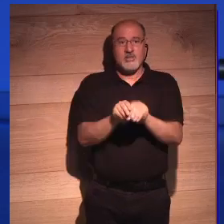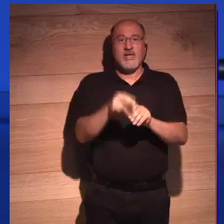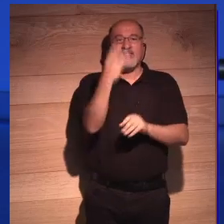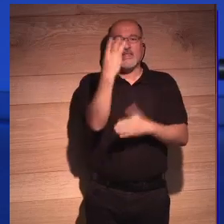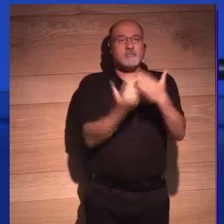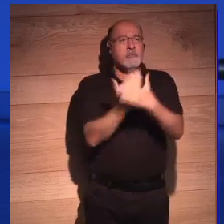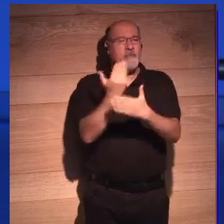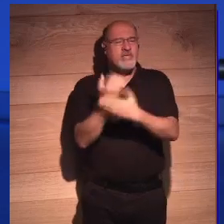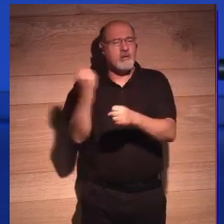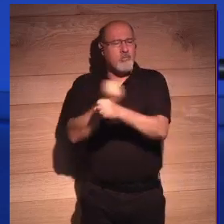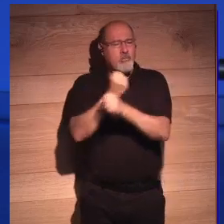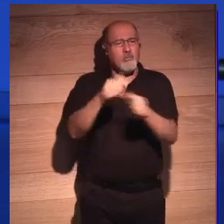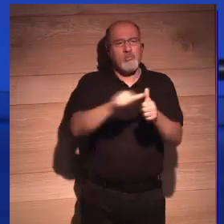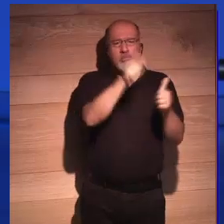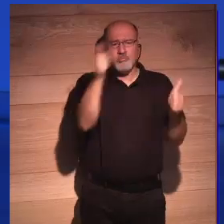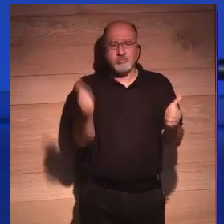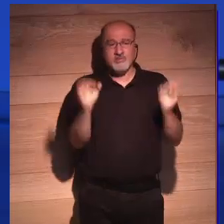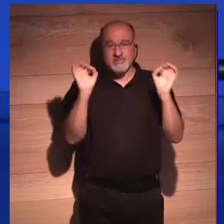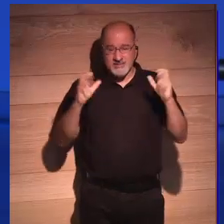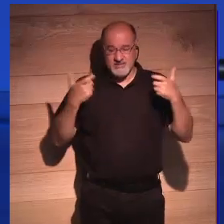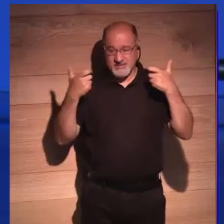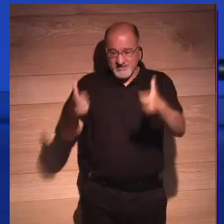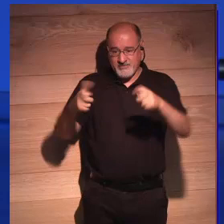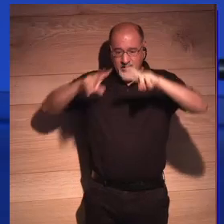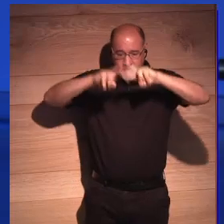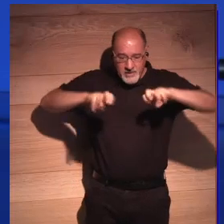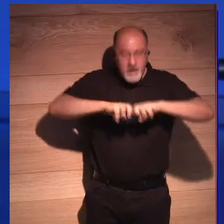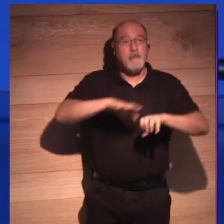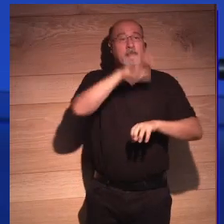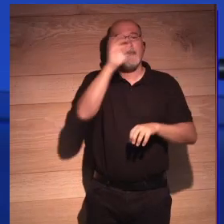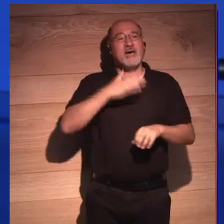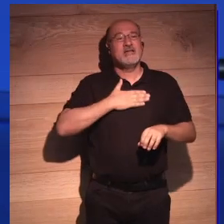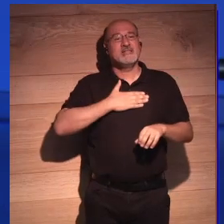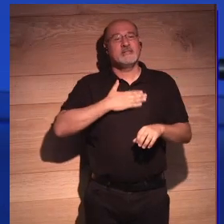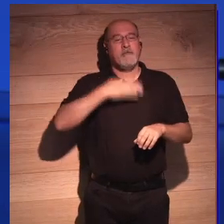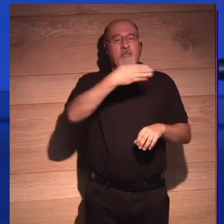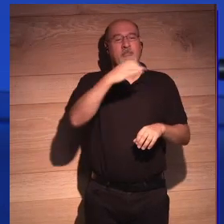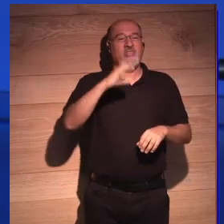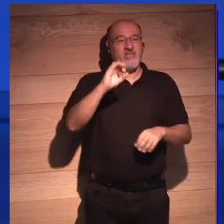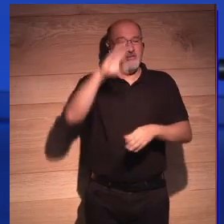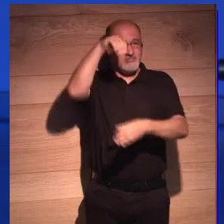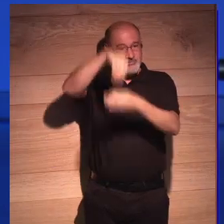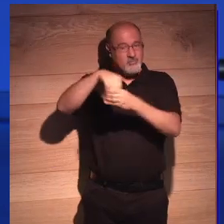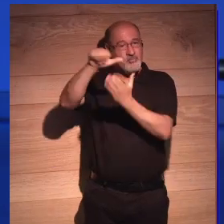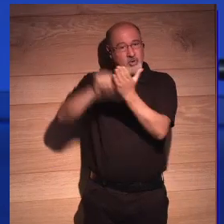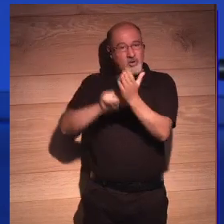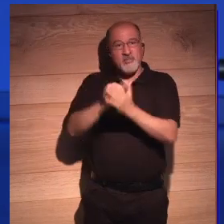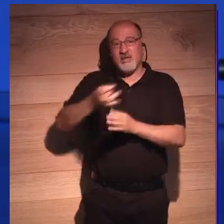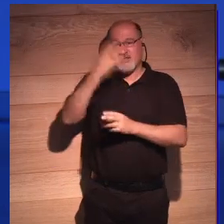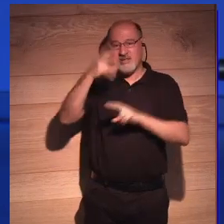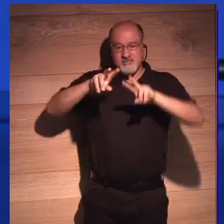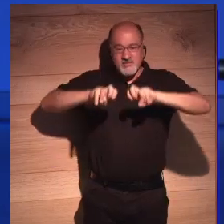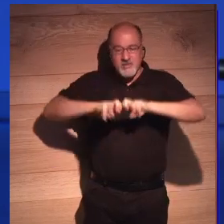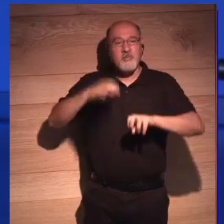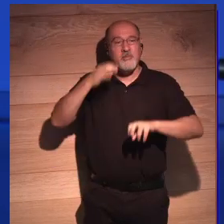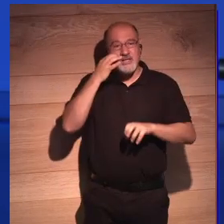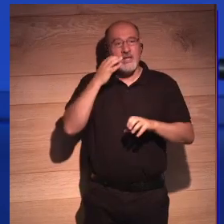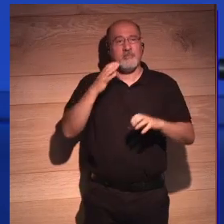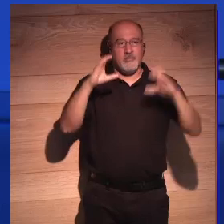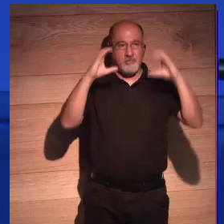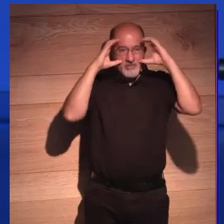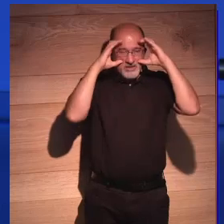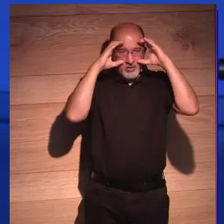We will have 3 mornings of workshops with liminal immersives and BBC to be able to understand how